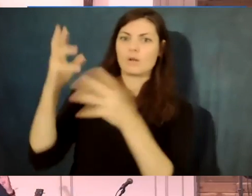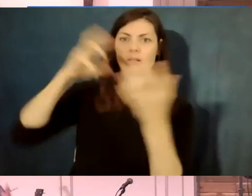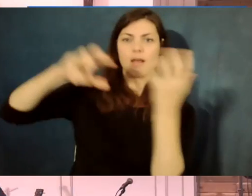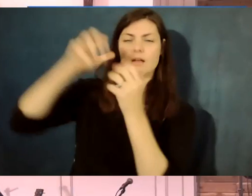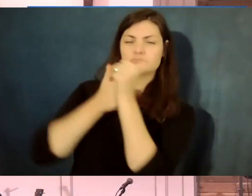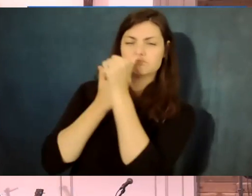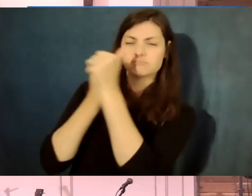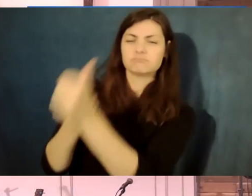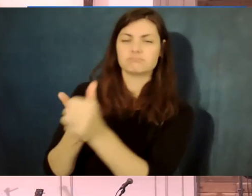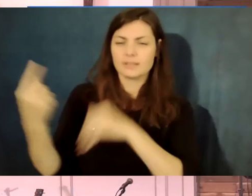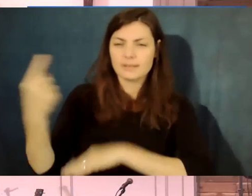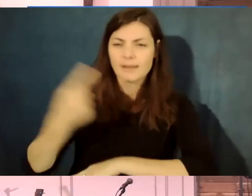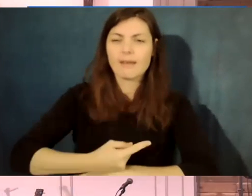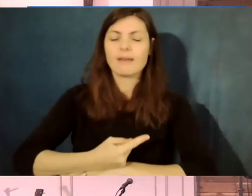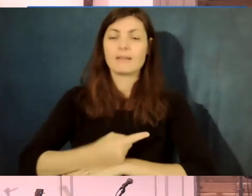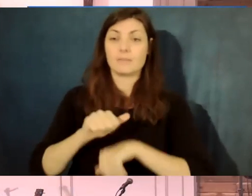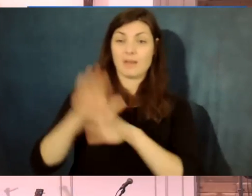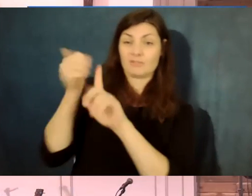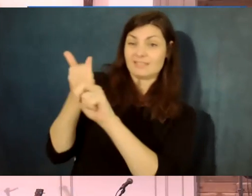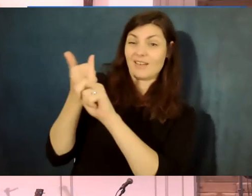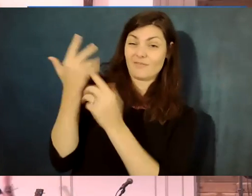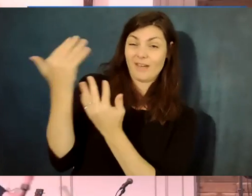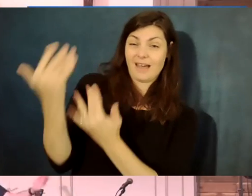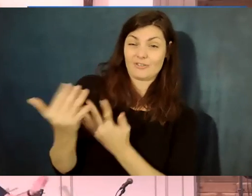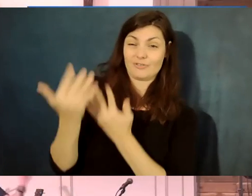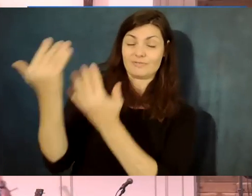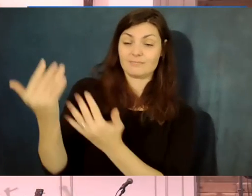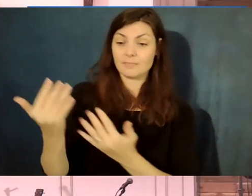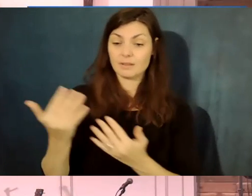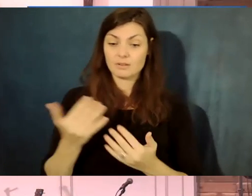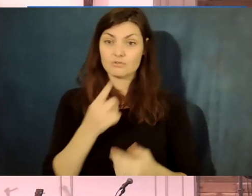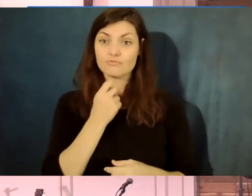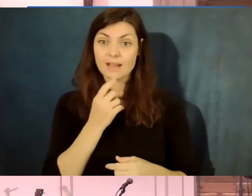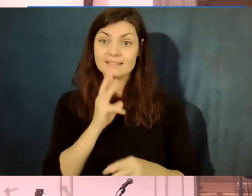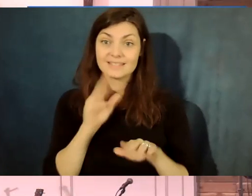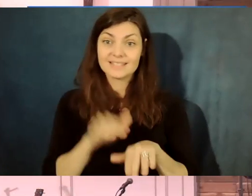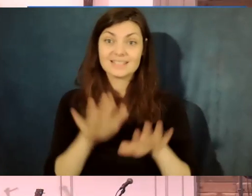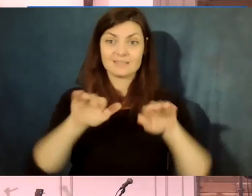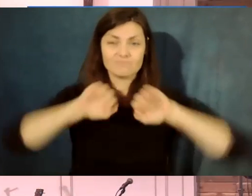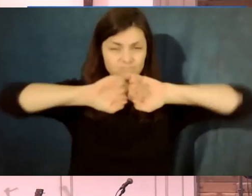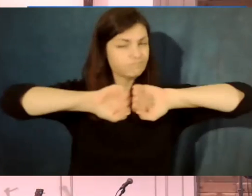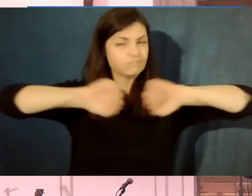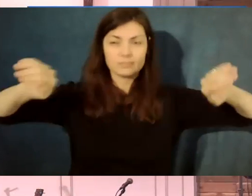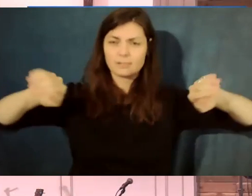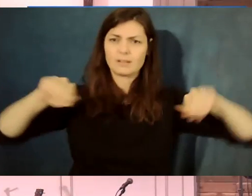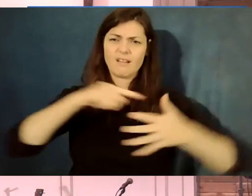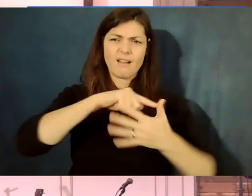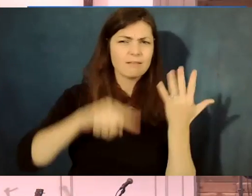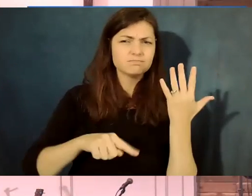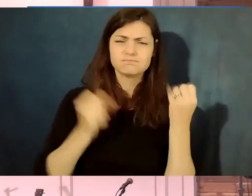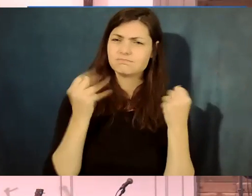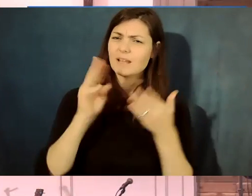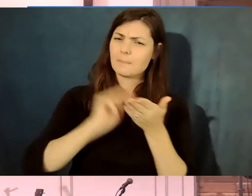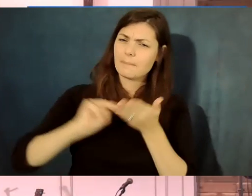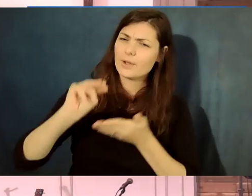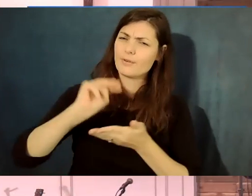on fire. He's done all these amazing things. He parted the Red Sea, and they should have had an amazing respect for God at this